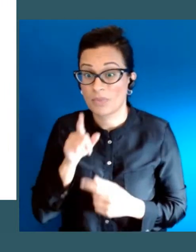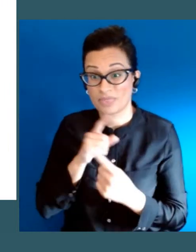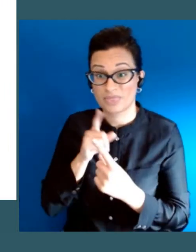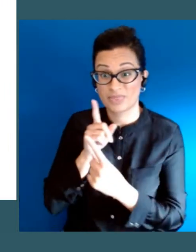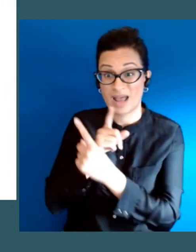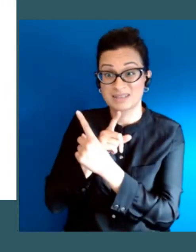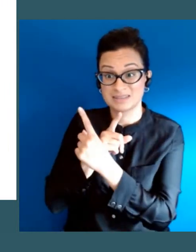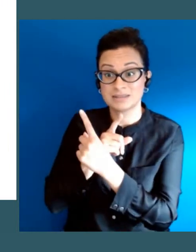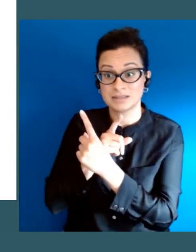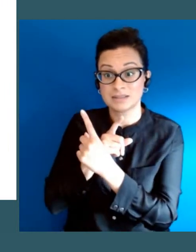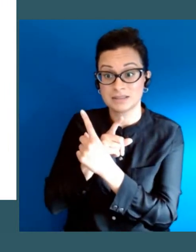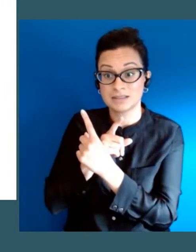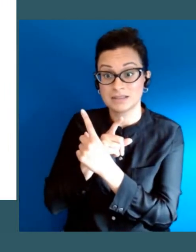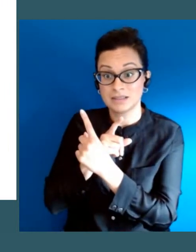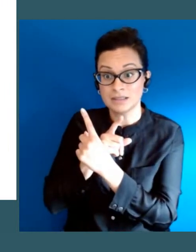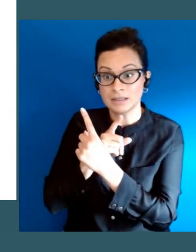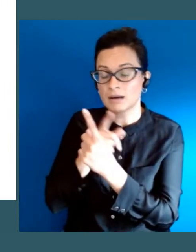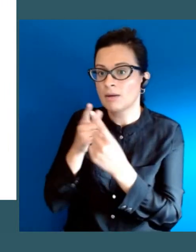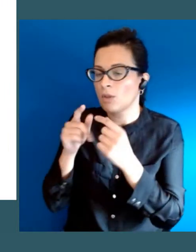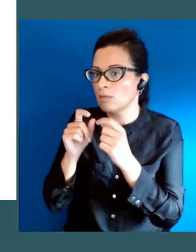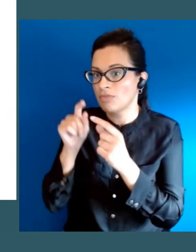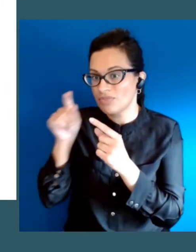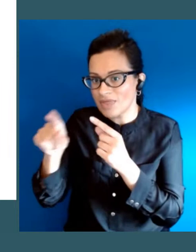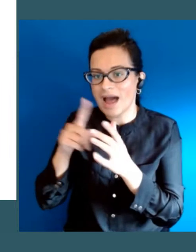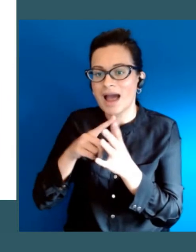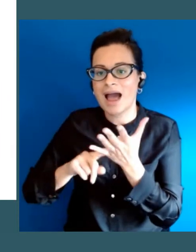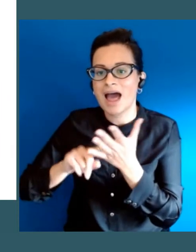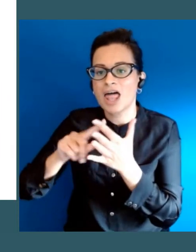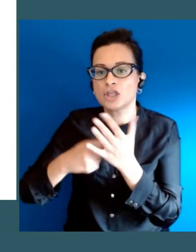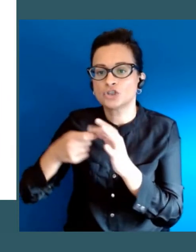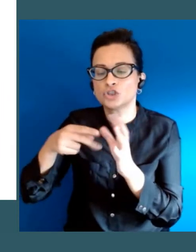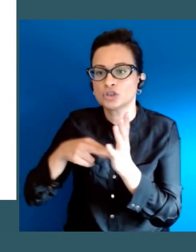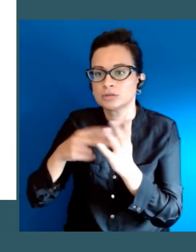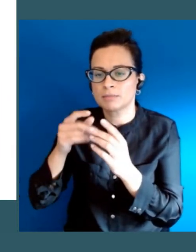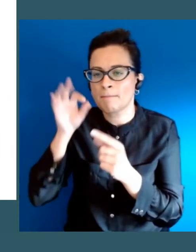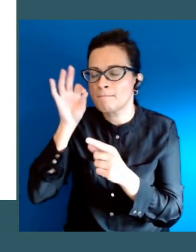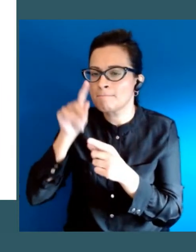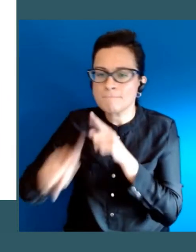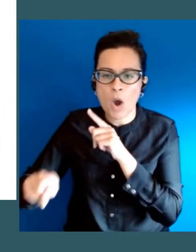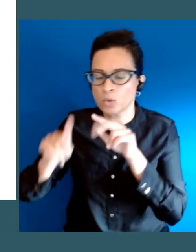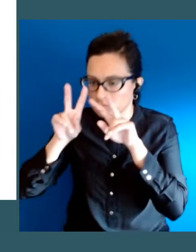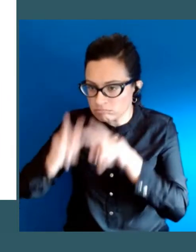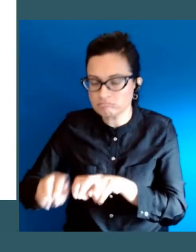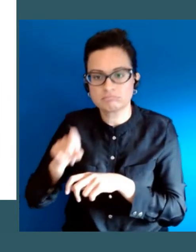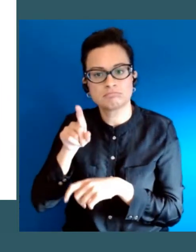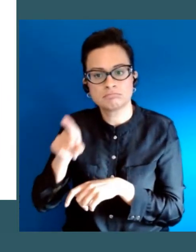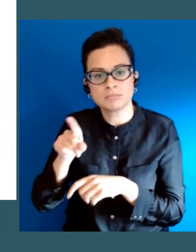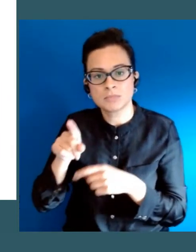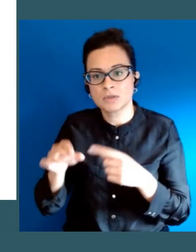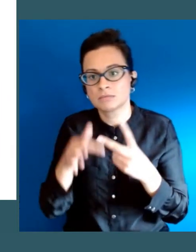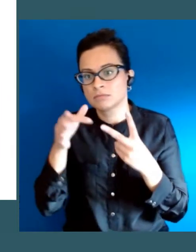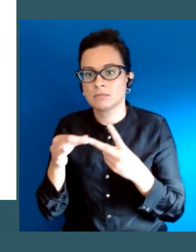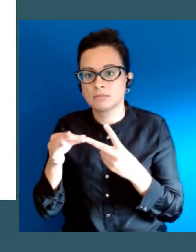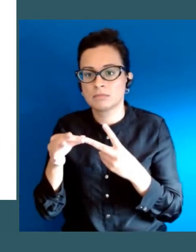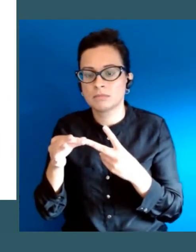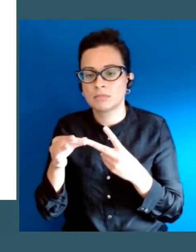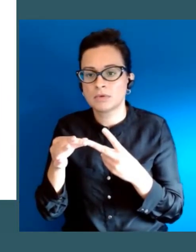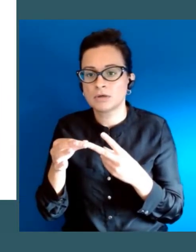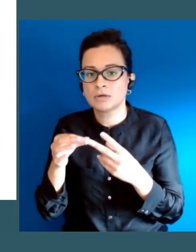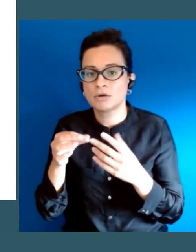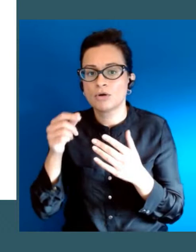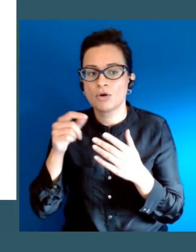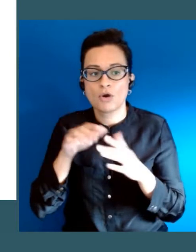allergen. The other aspect of it is a regulatory immune response, which is